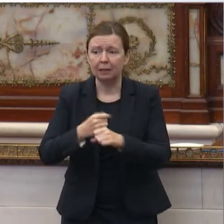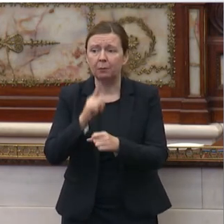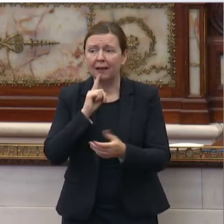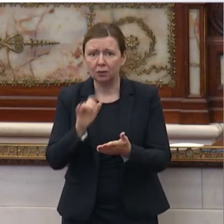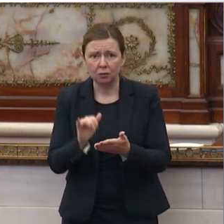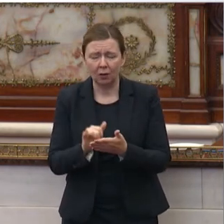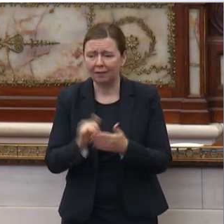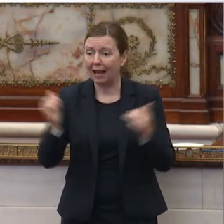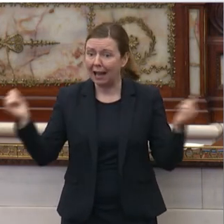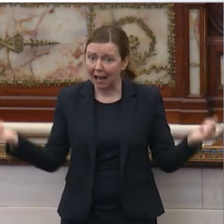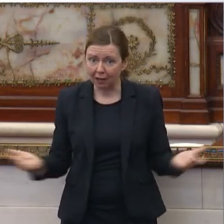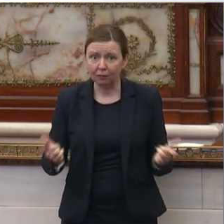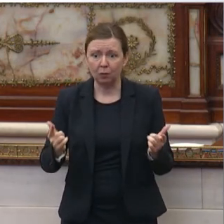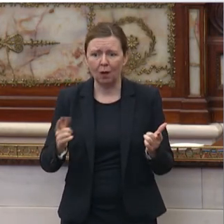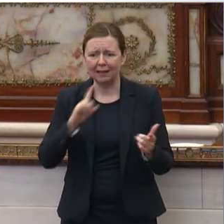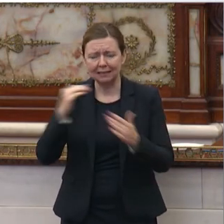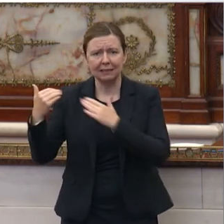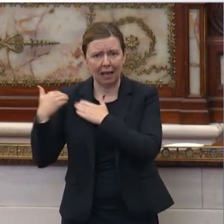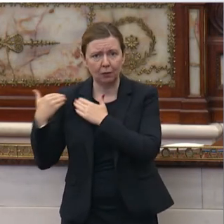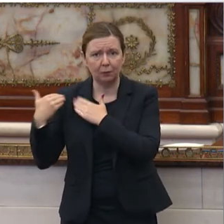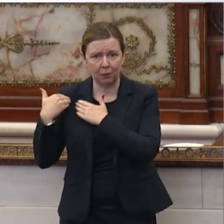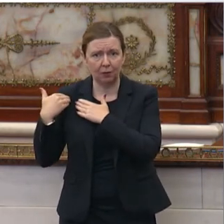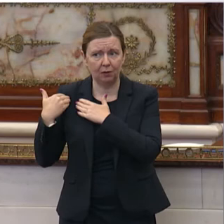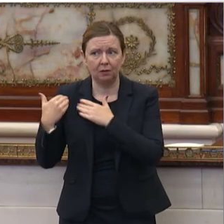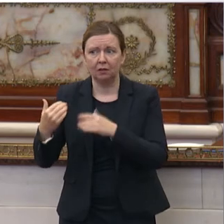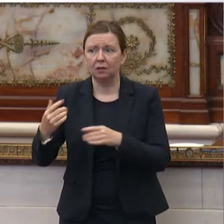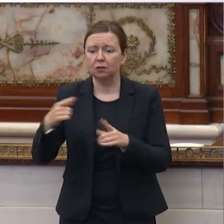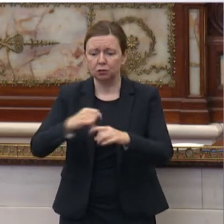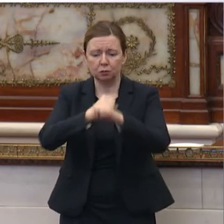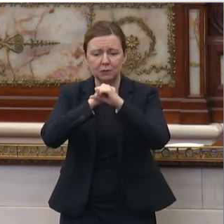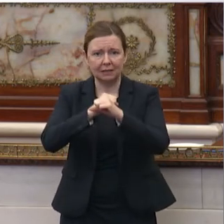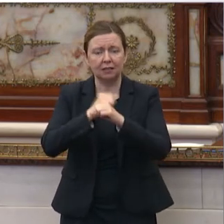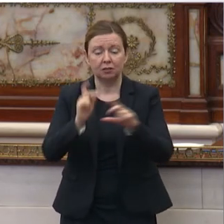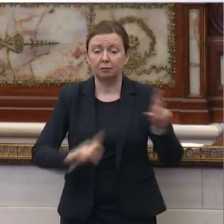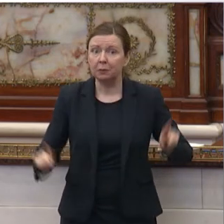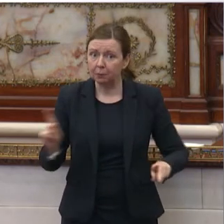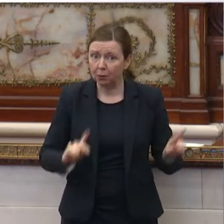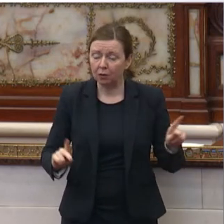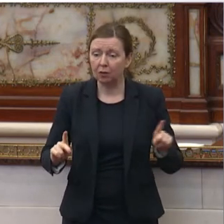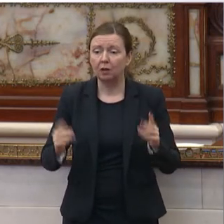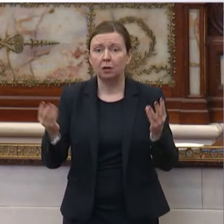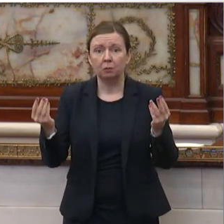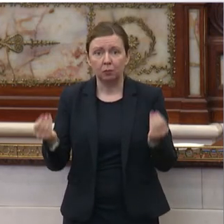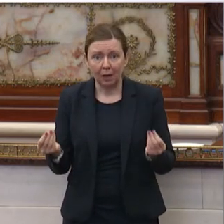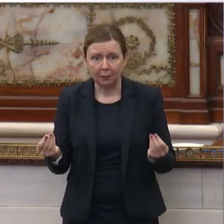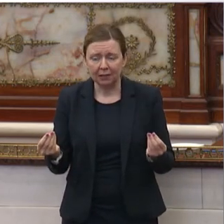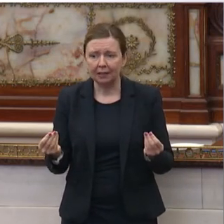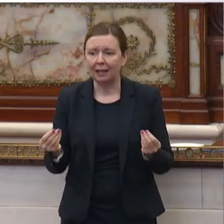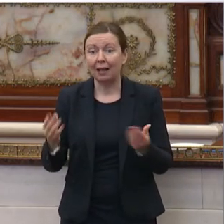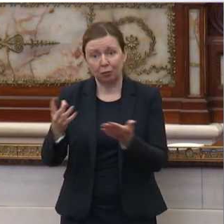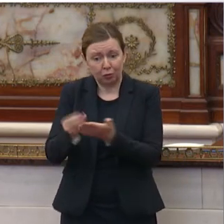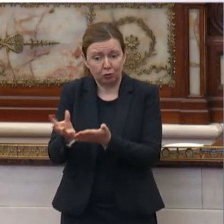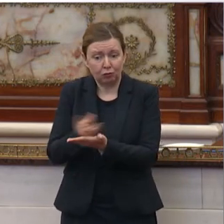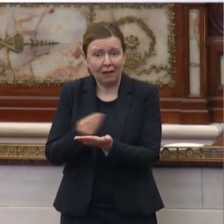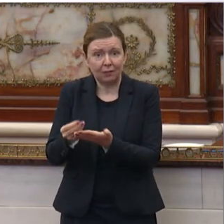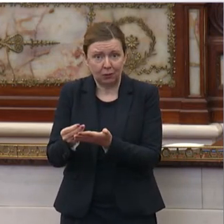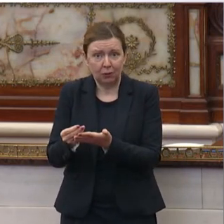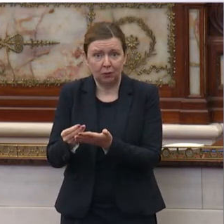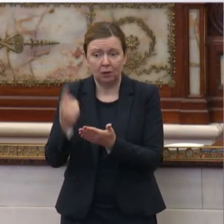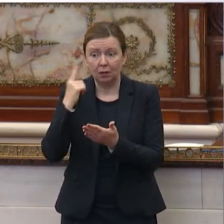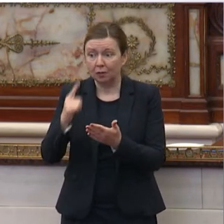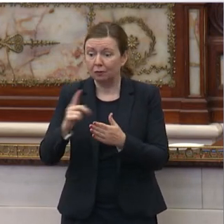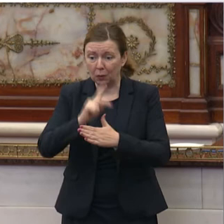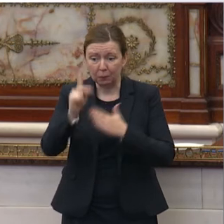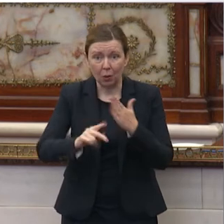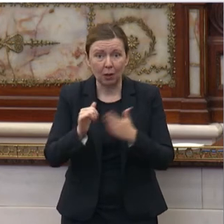sure that everybody is held accountable, all right, for the protection of people, the property, and the revenue for